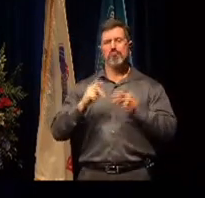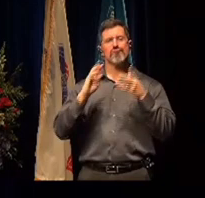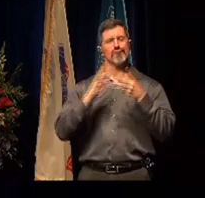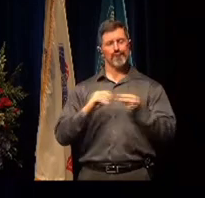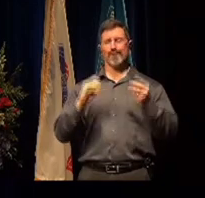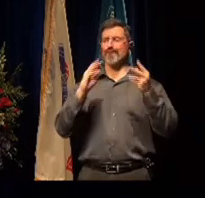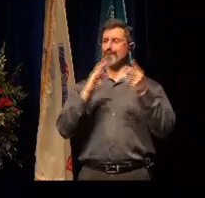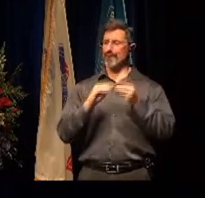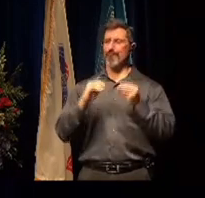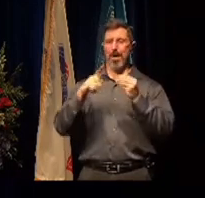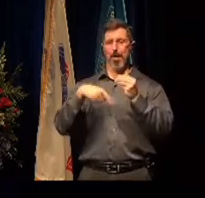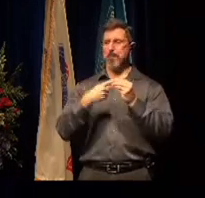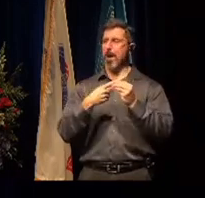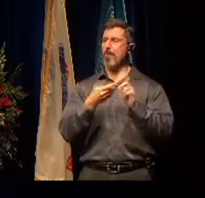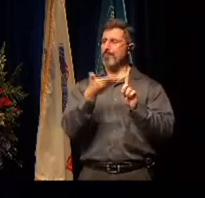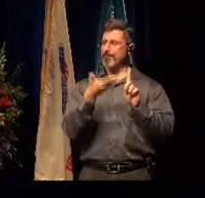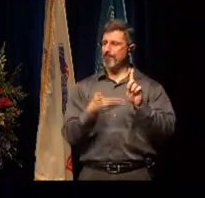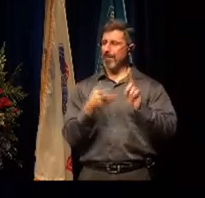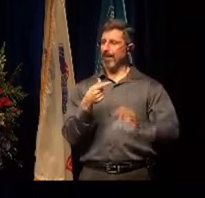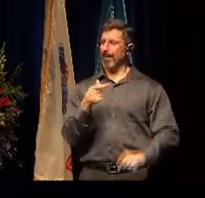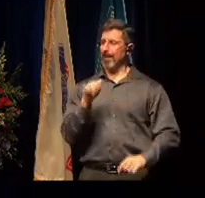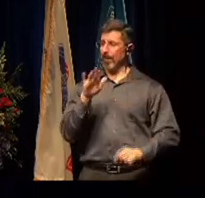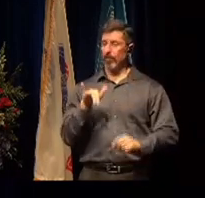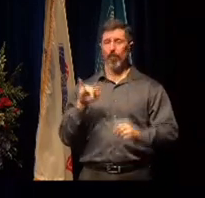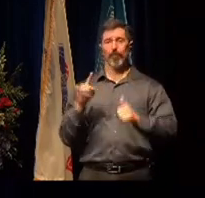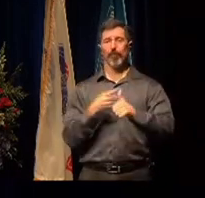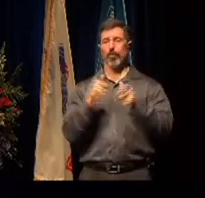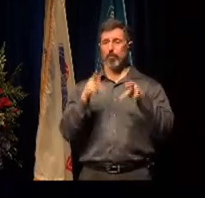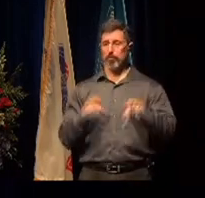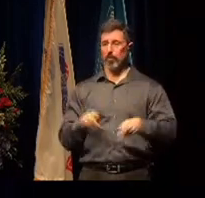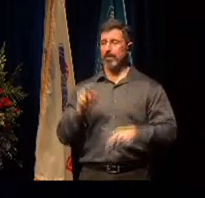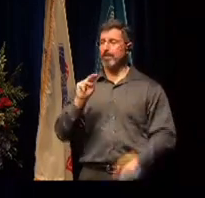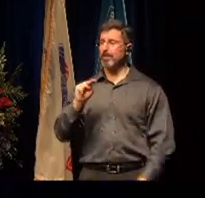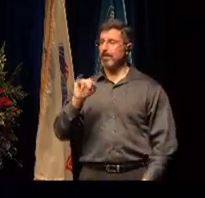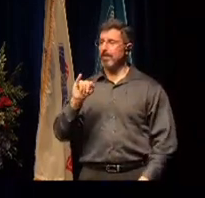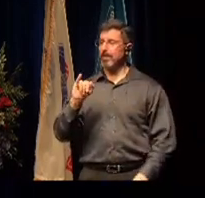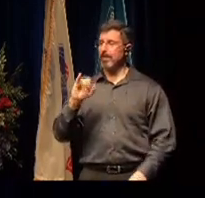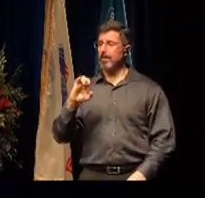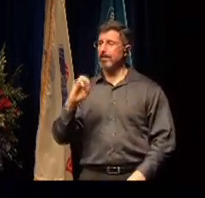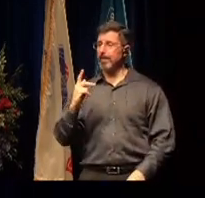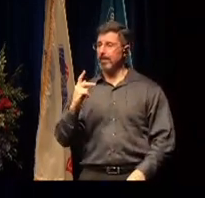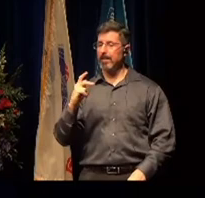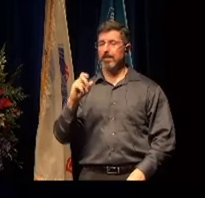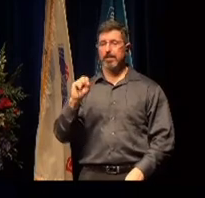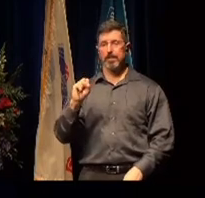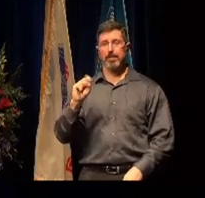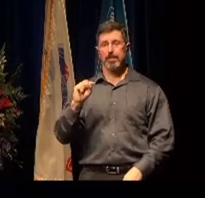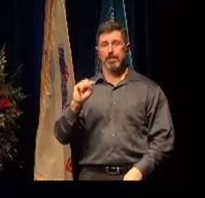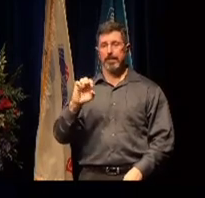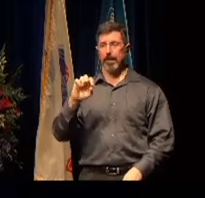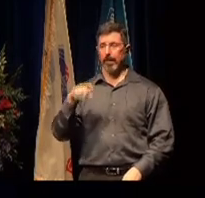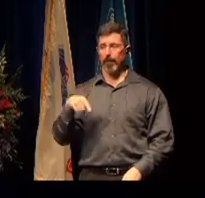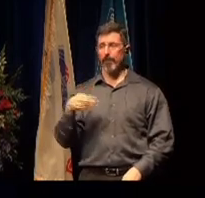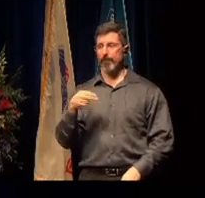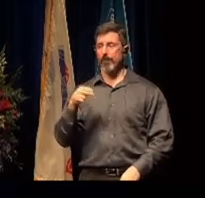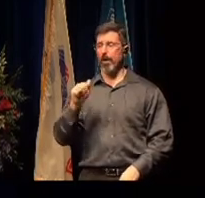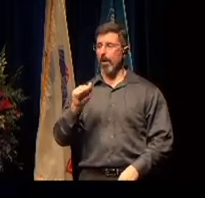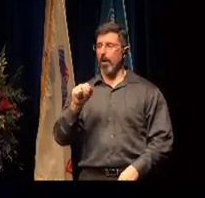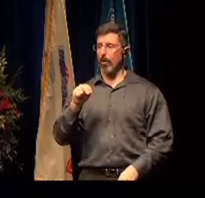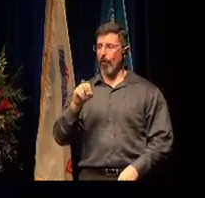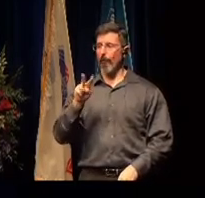things about Gary and his life. And the first one I'm going to invite is Nick Stefanovic, who's head of the Veterans